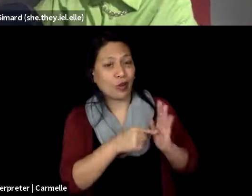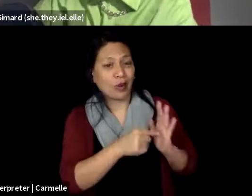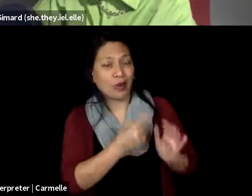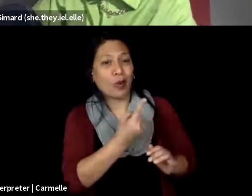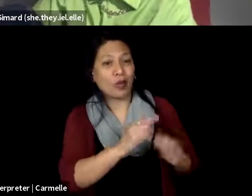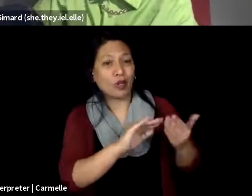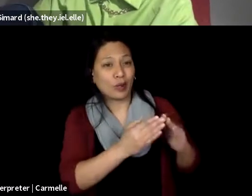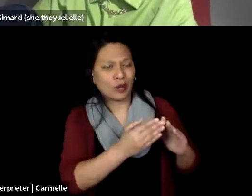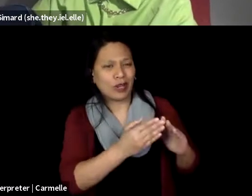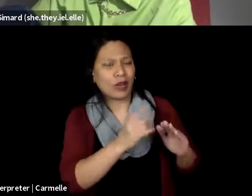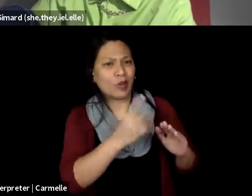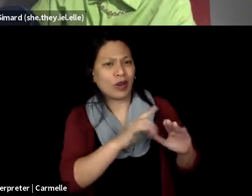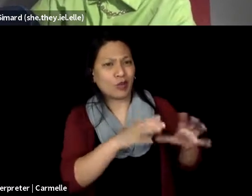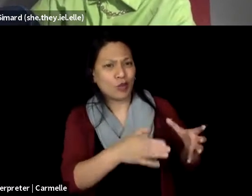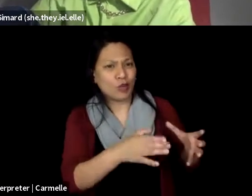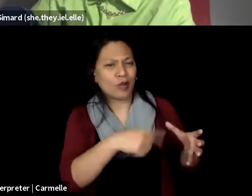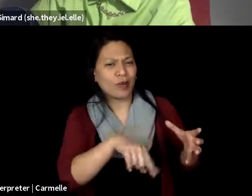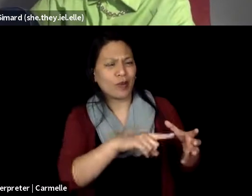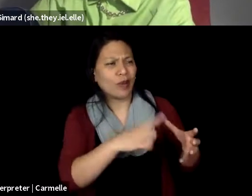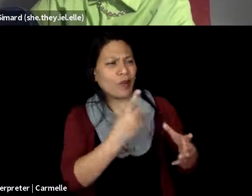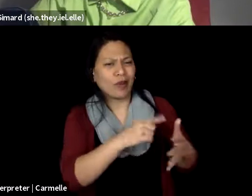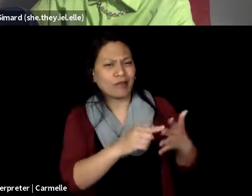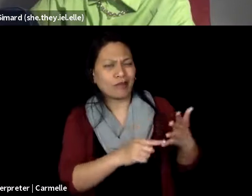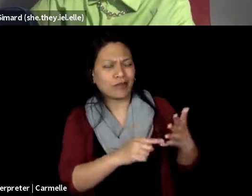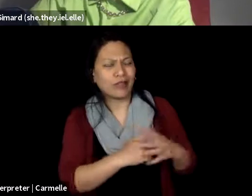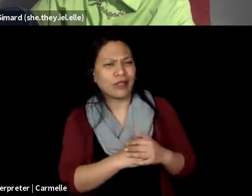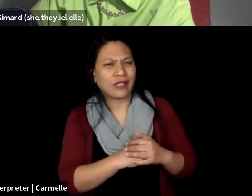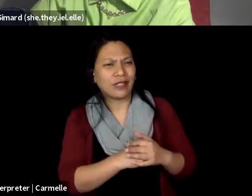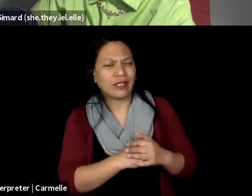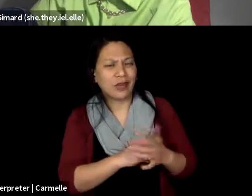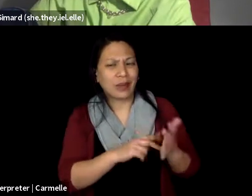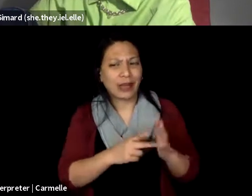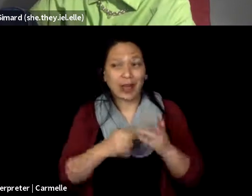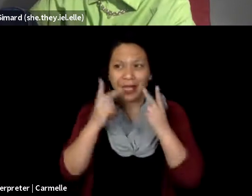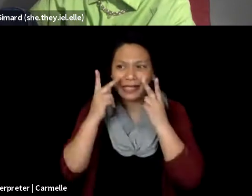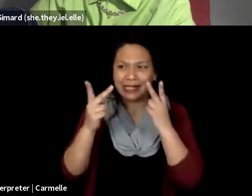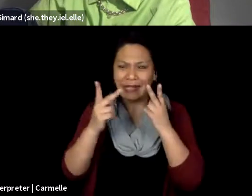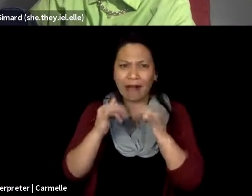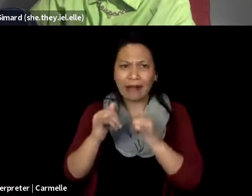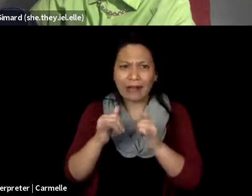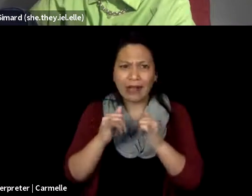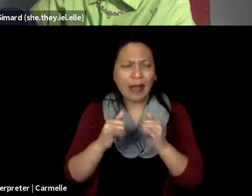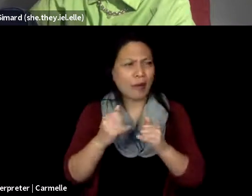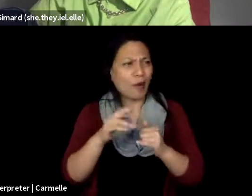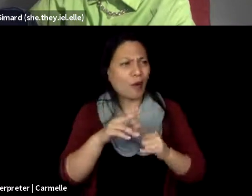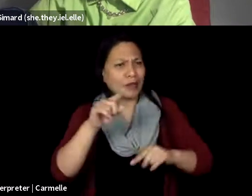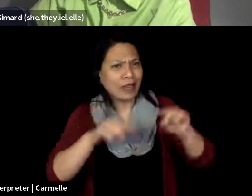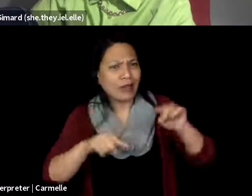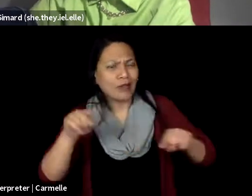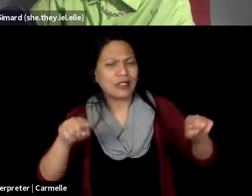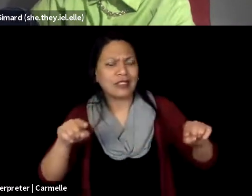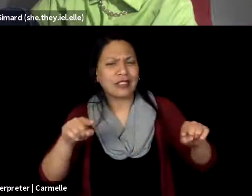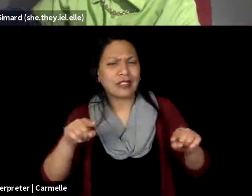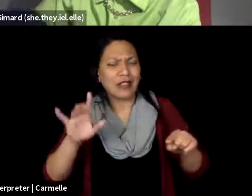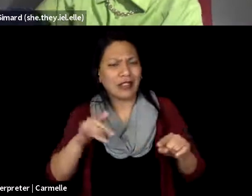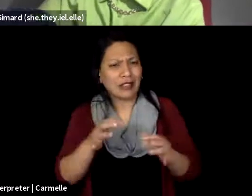them. Yeah. And like where we see representation inside of like organizational structure is like